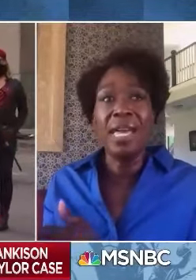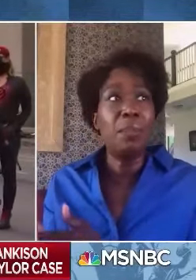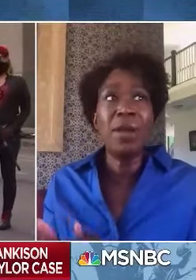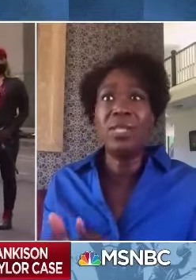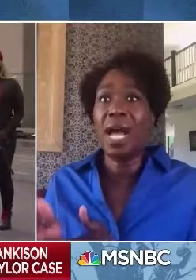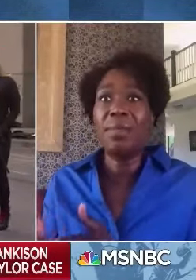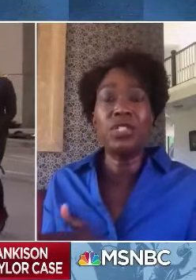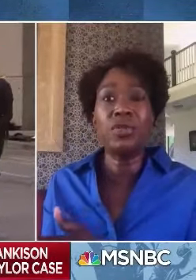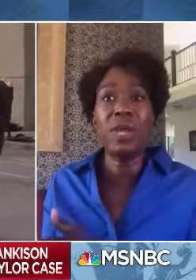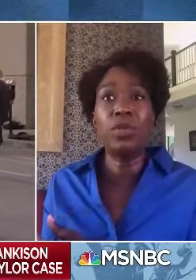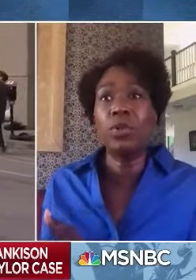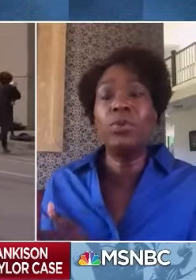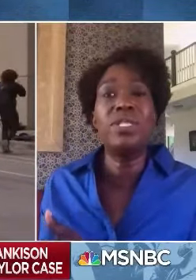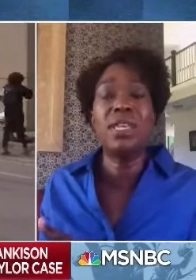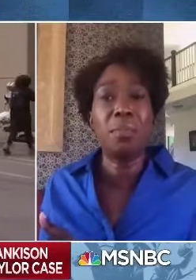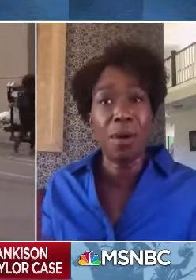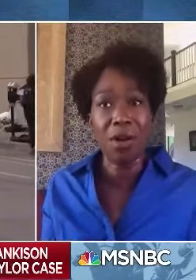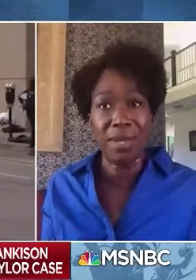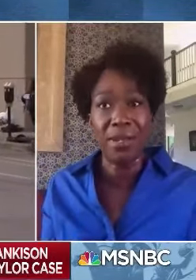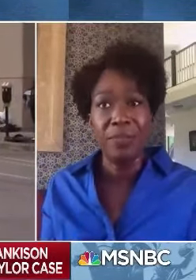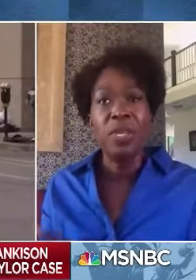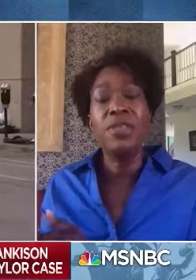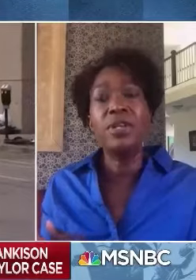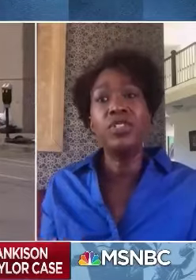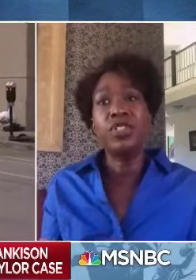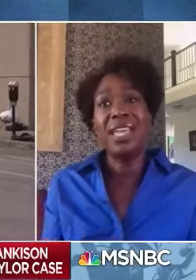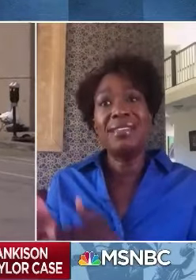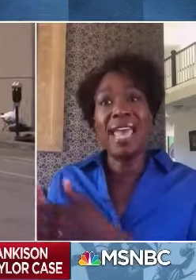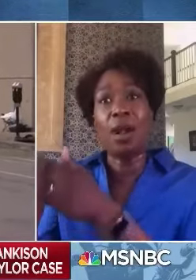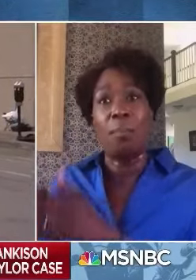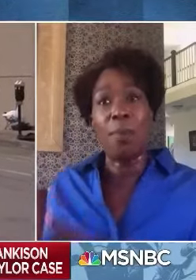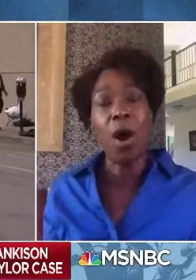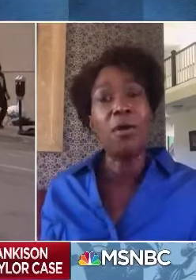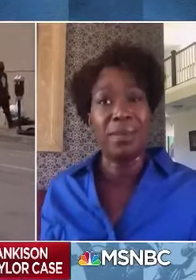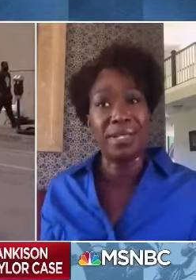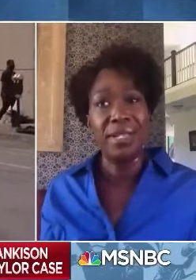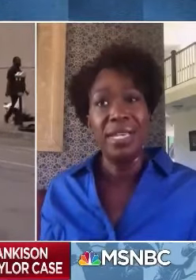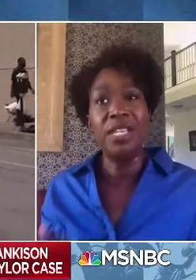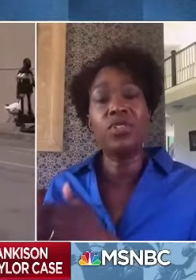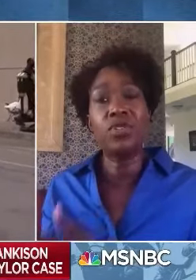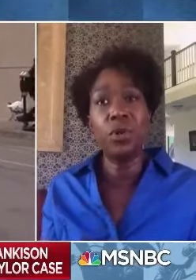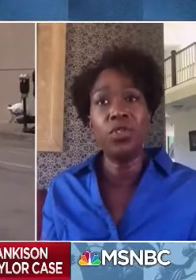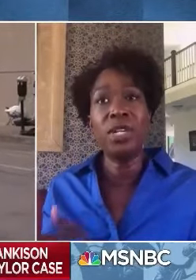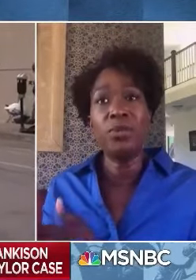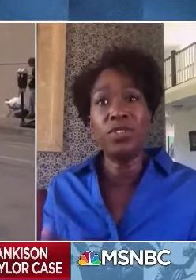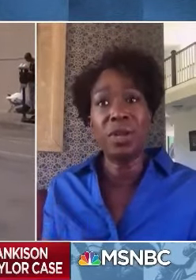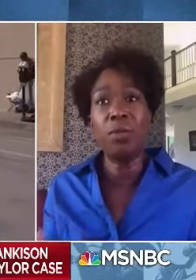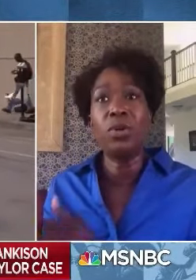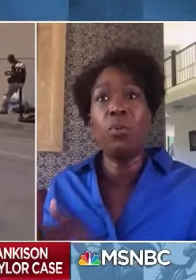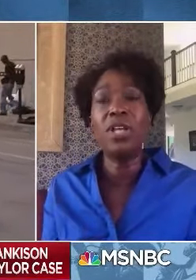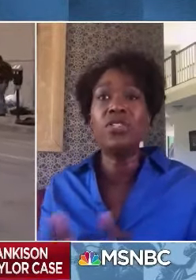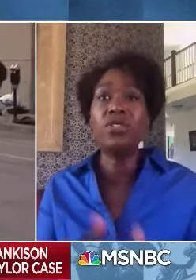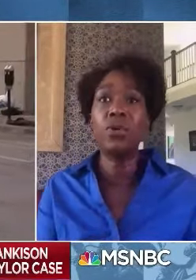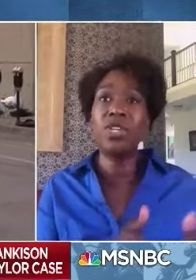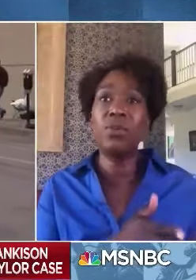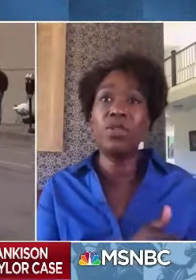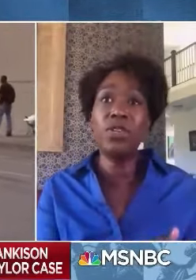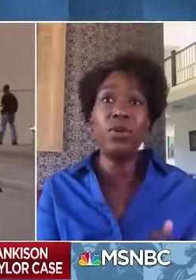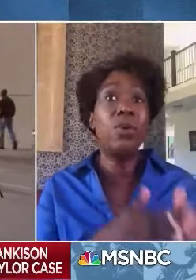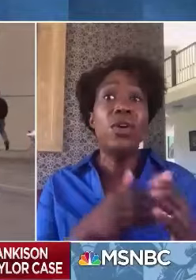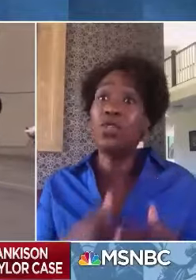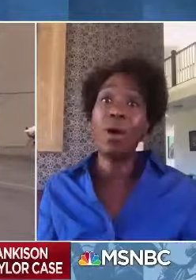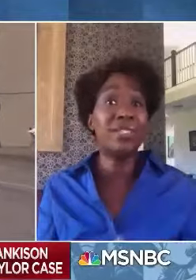crime. Apparently, I'm not sure they were sure who was in the apartment. They're just saying that apartment is associated with someone who was